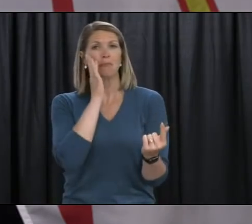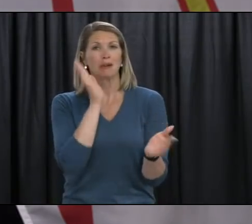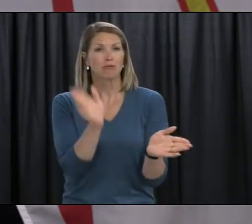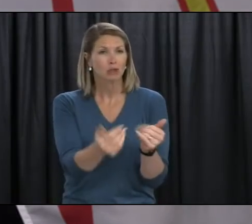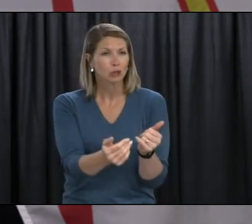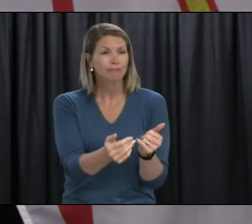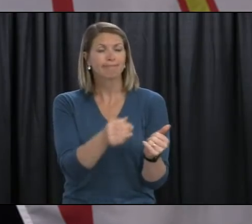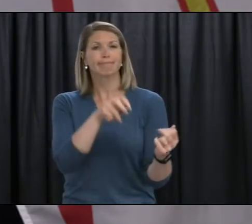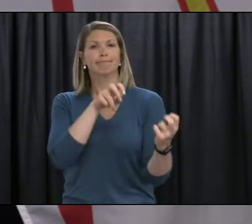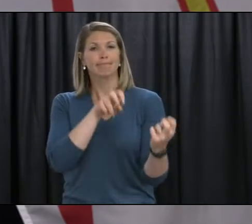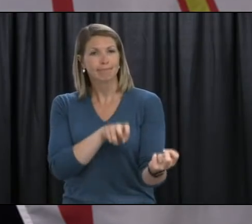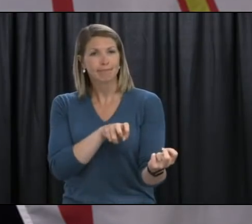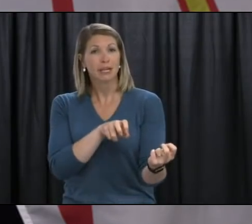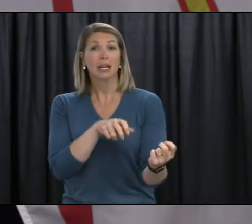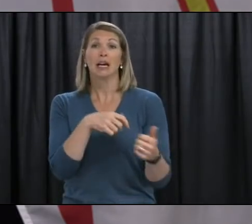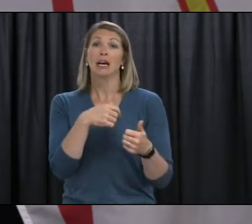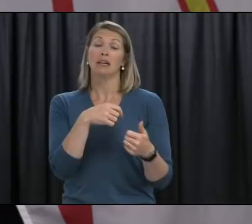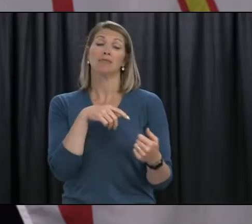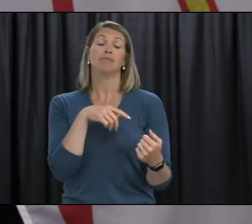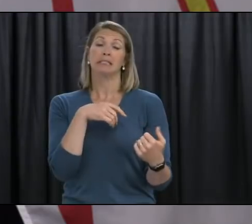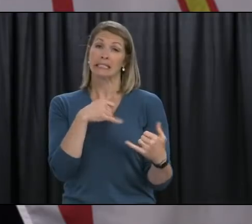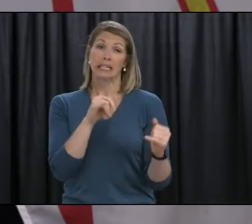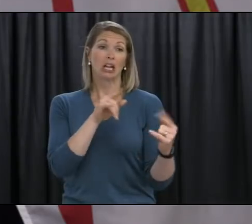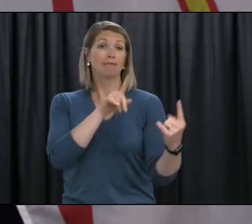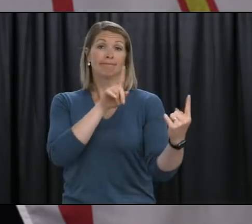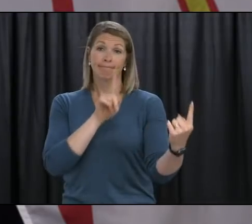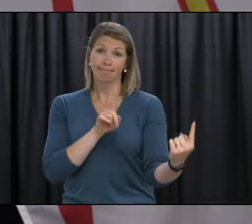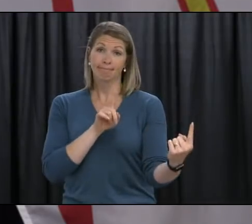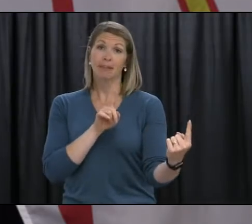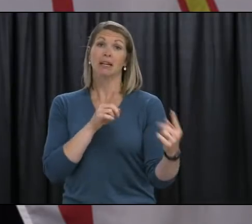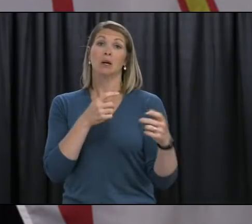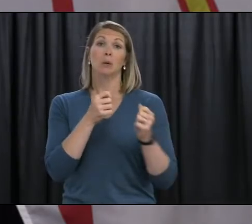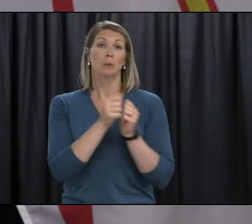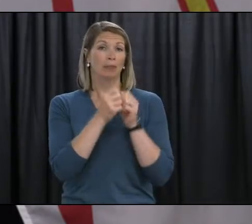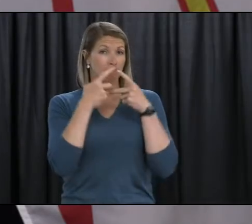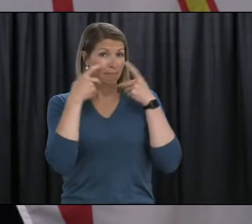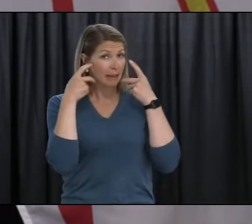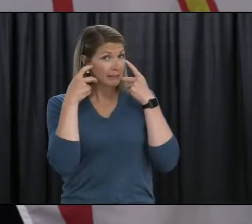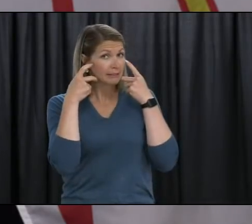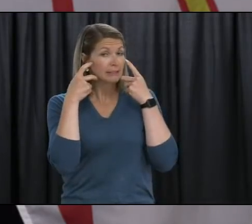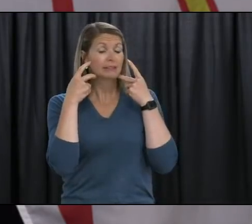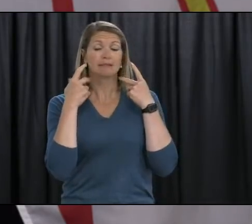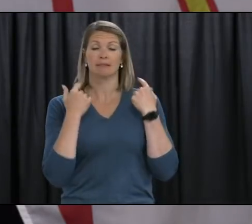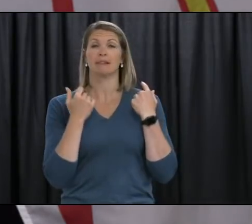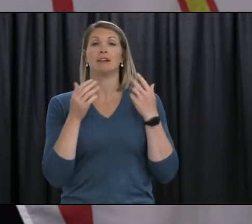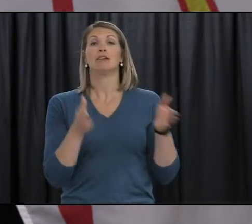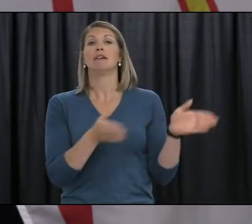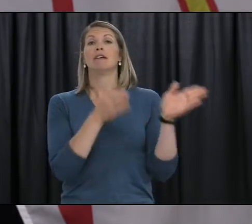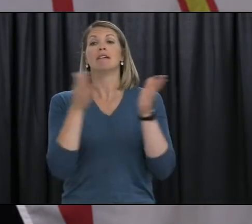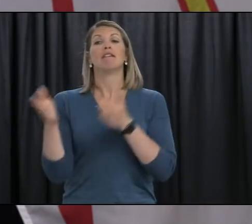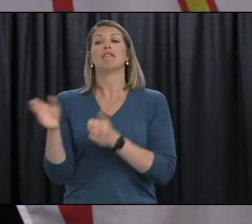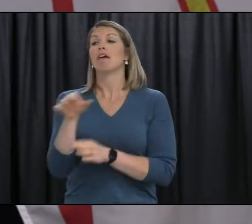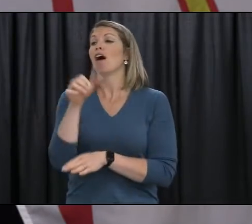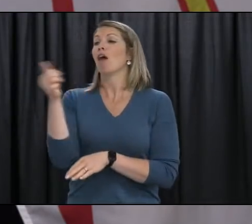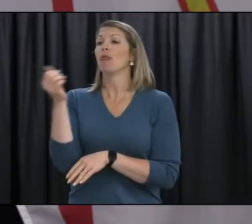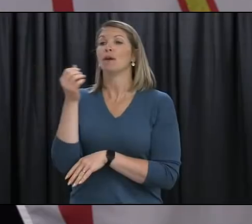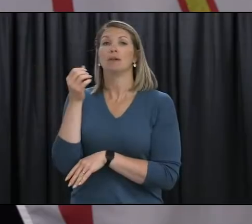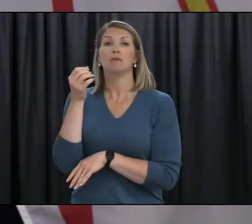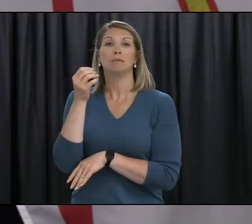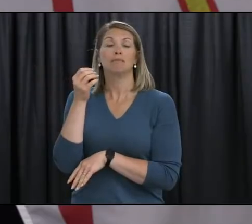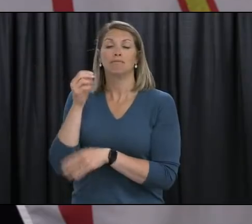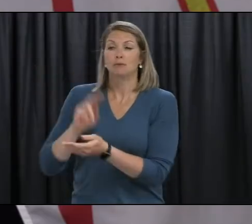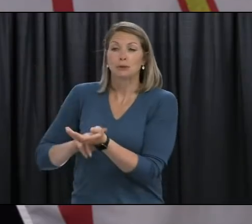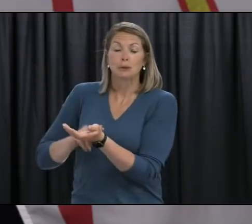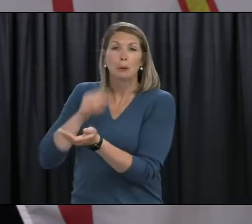their private room, they'll wear a mask, all of the precautions that you would take. In other homes, there aren't as many